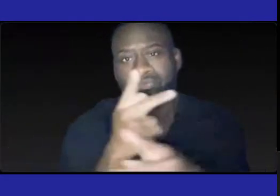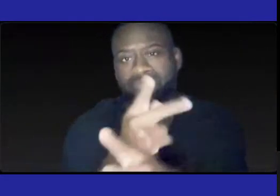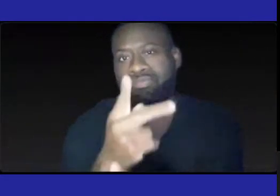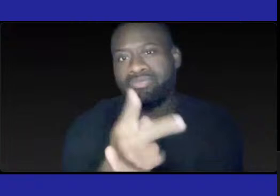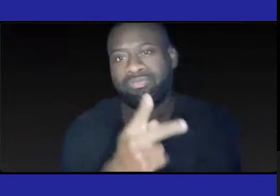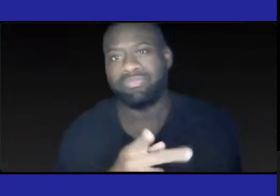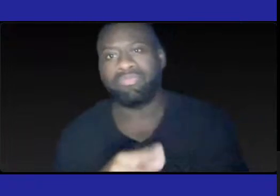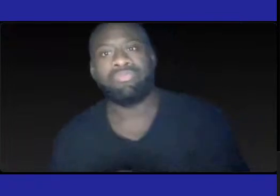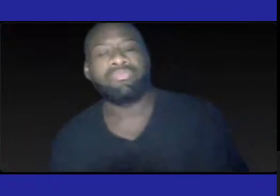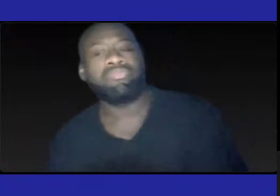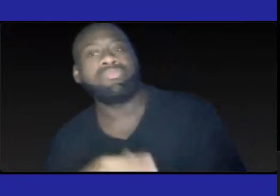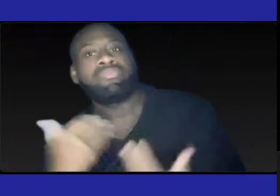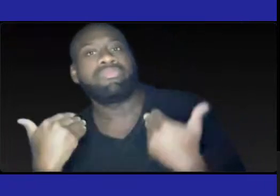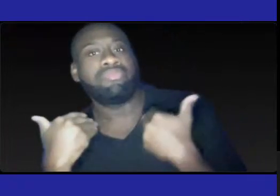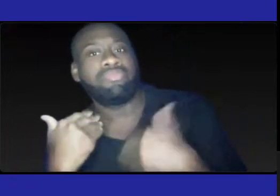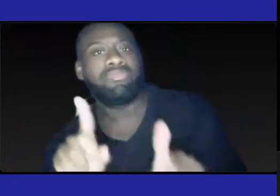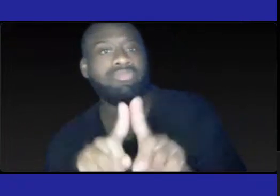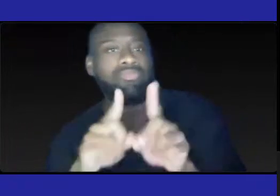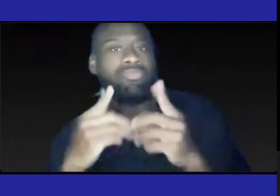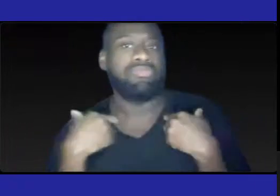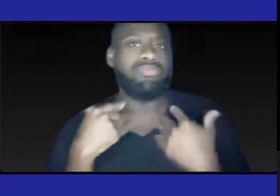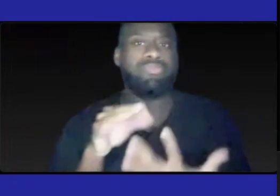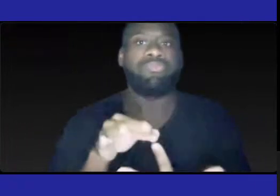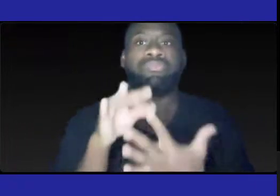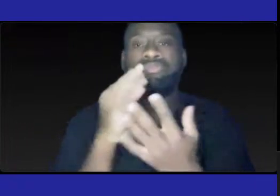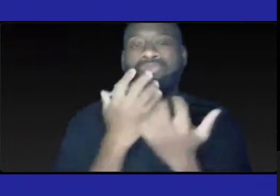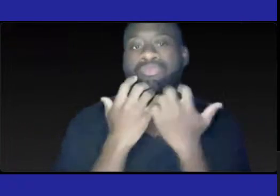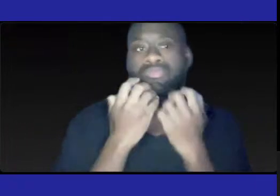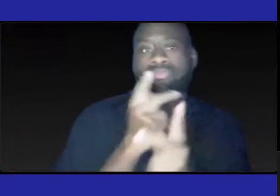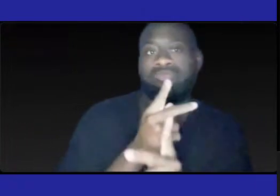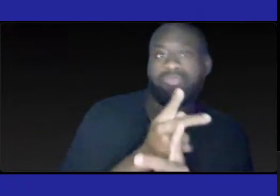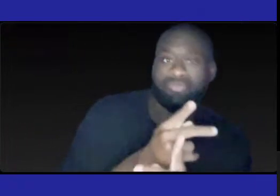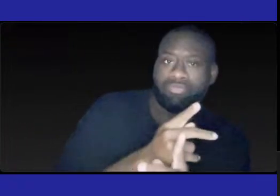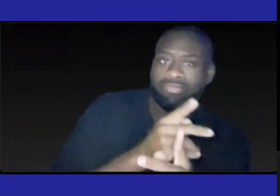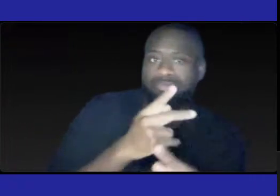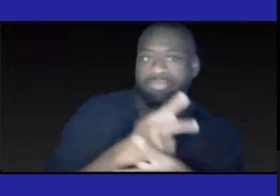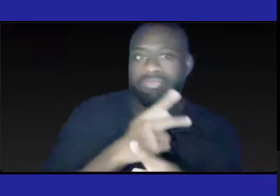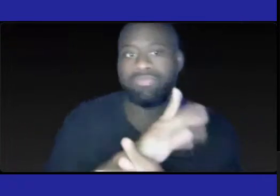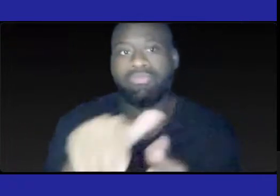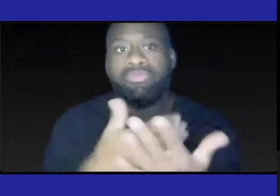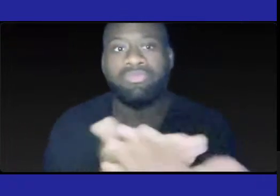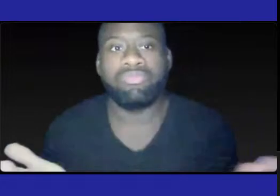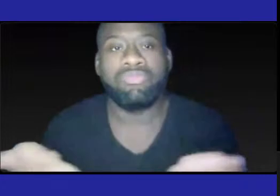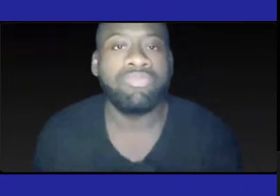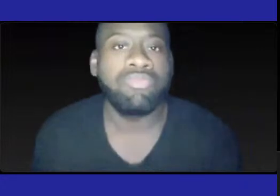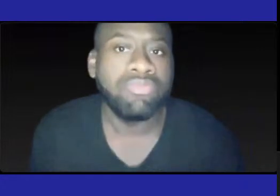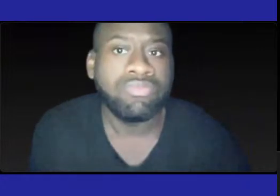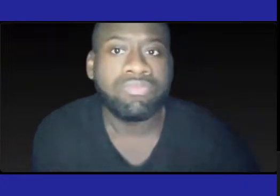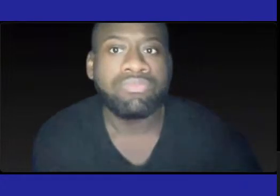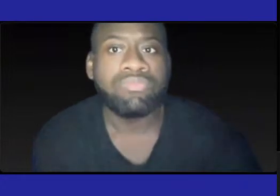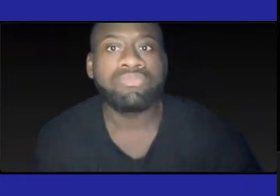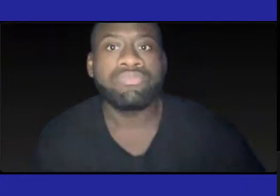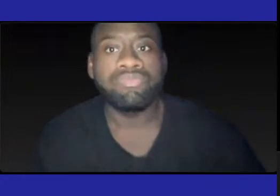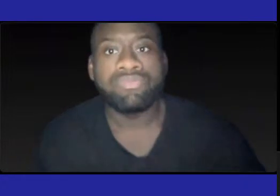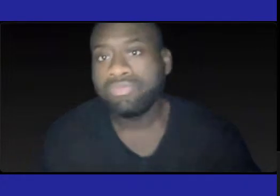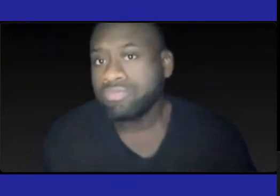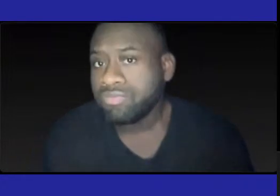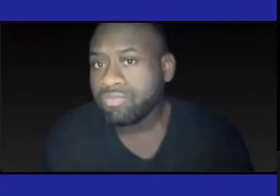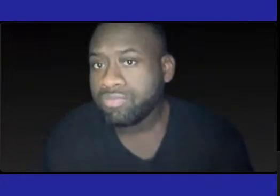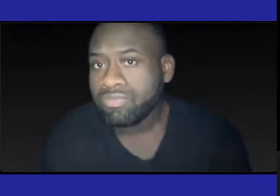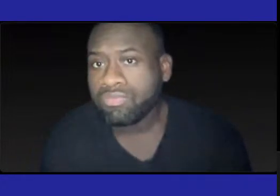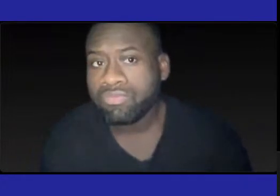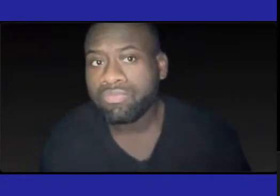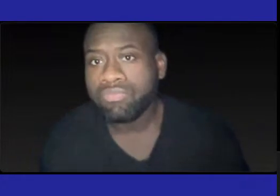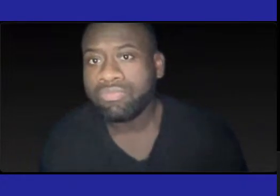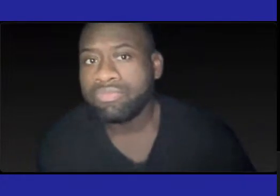could help a lot more patients. Just two comments. Go ahead, Sally. And Dr. Katz